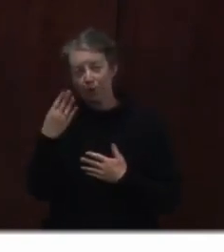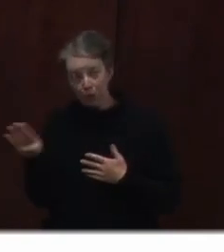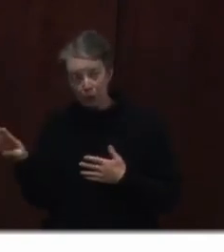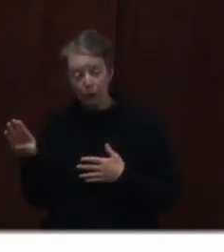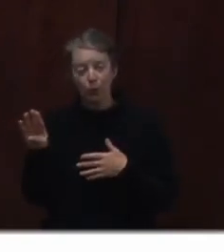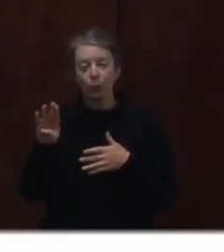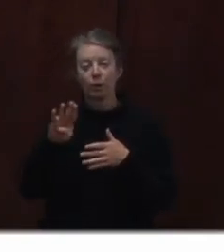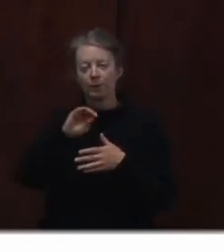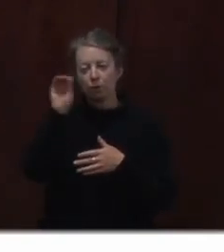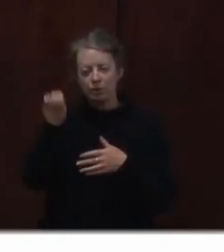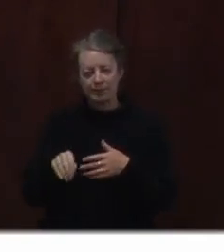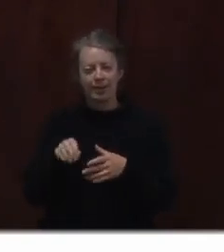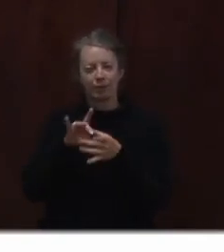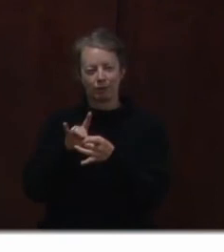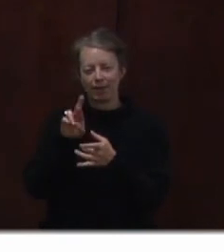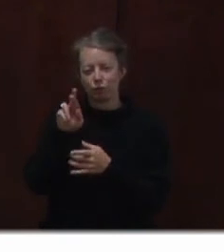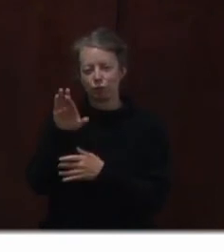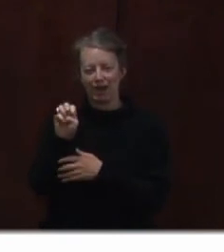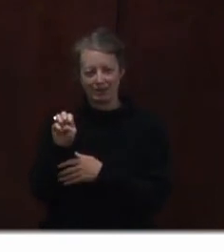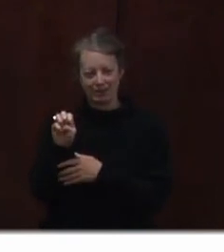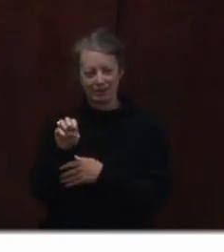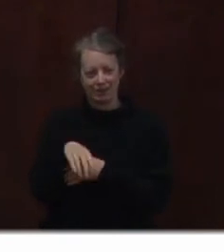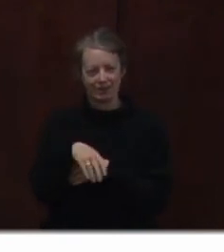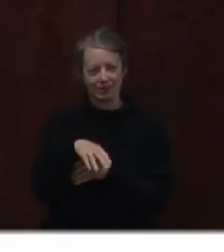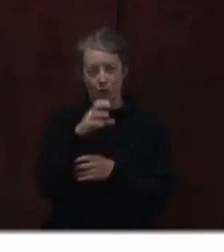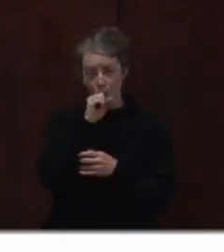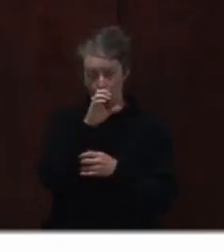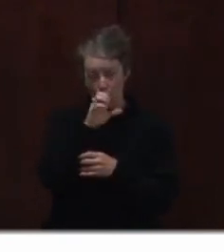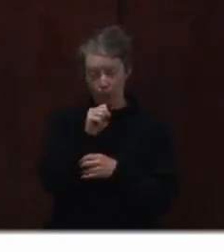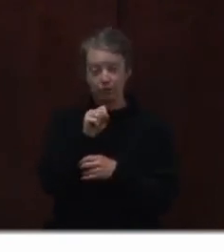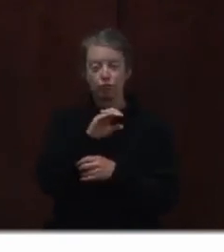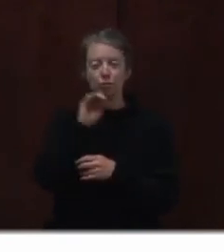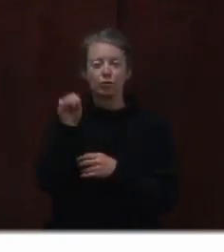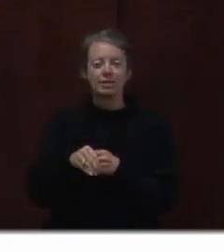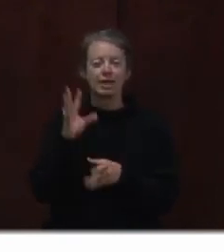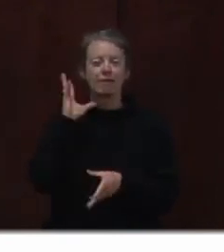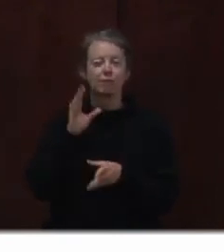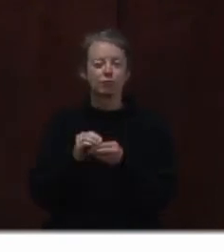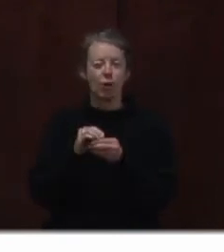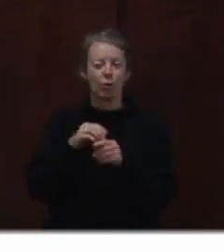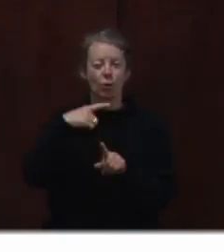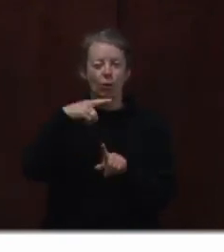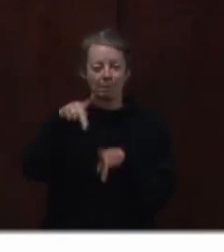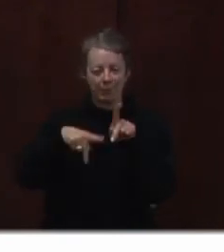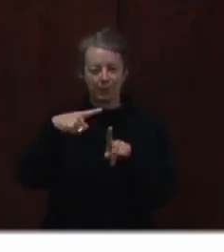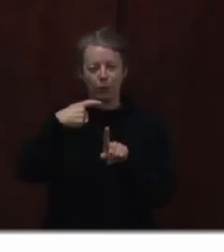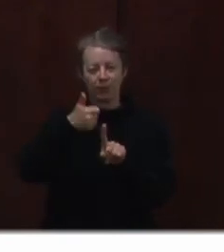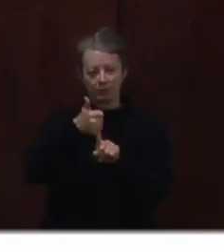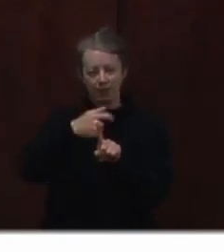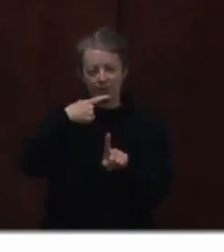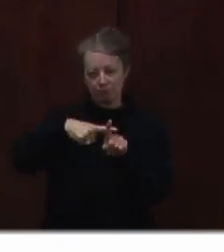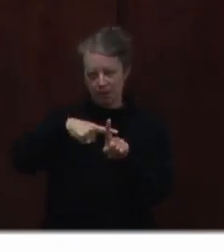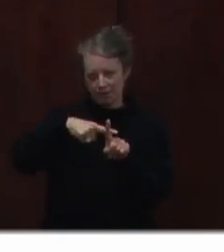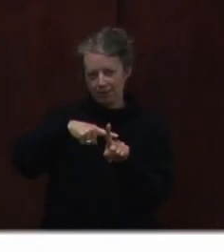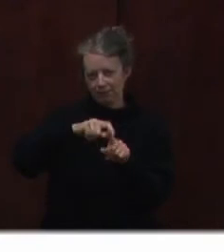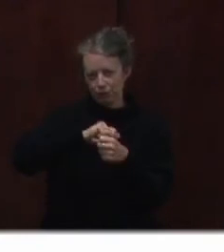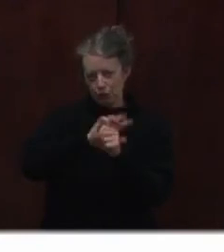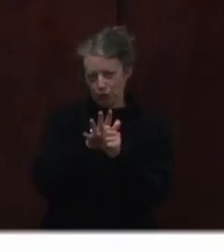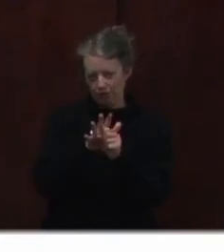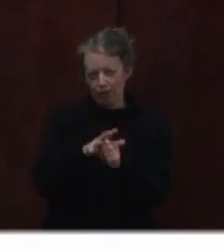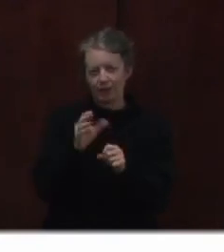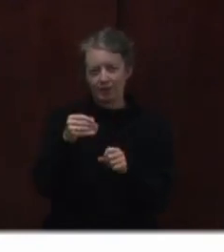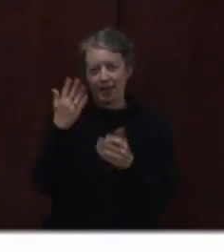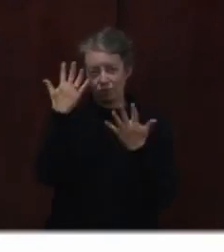group. The orange bar is the percent of the total cases that had COVID. The dark gray bar is the percent